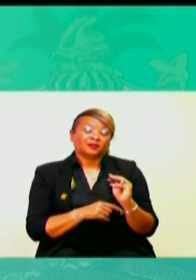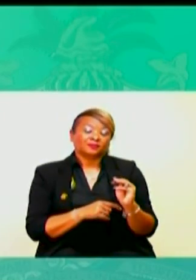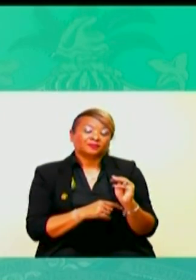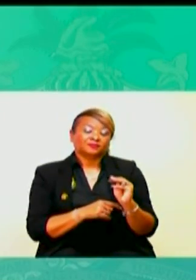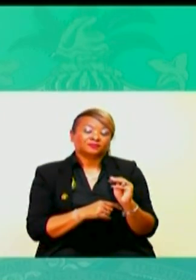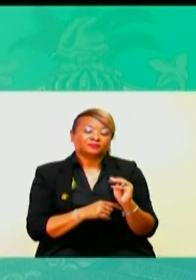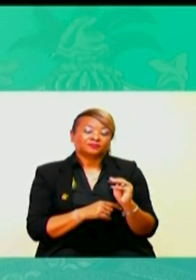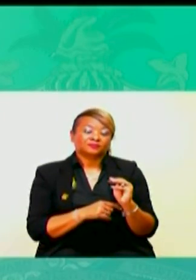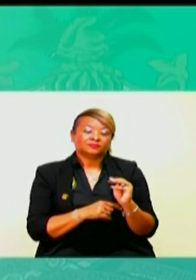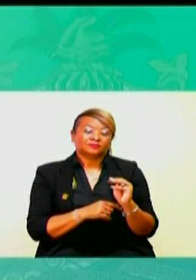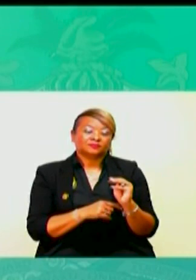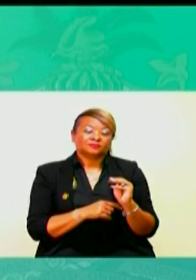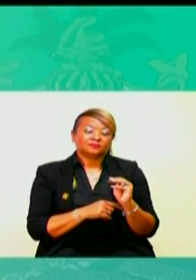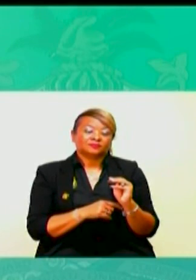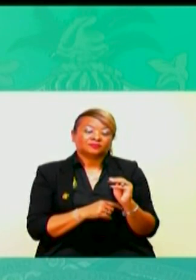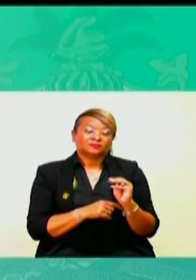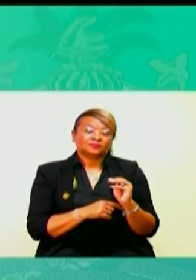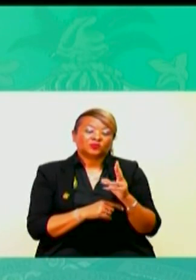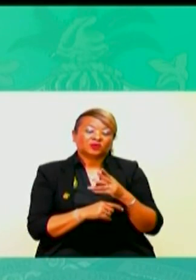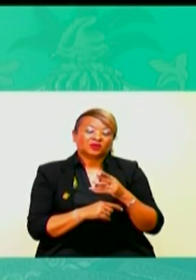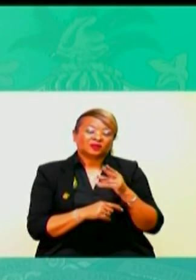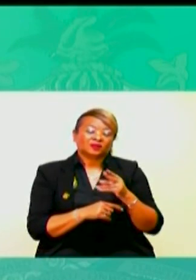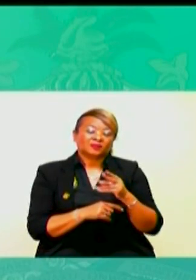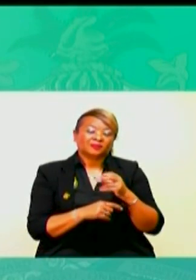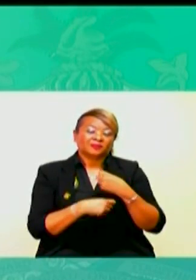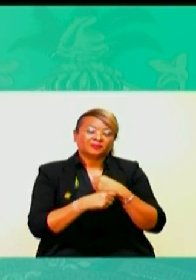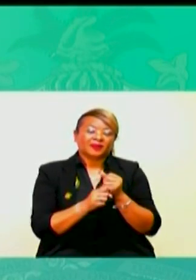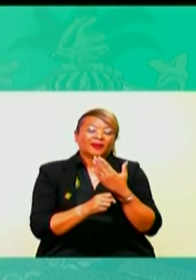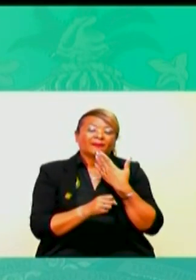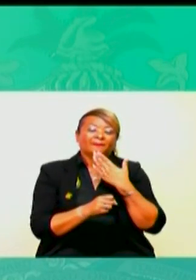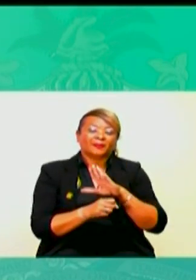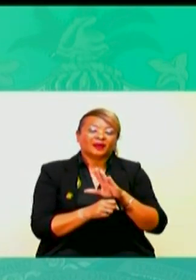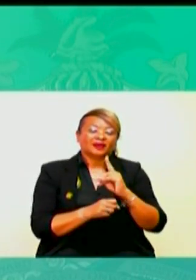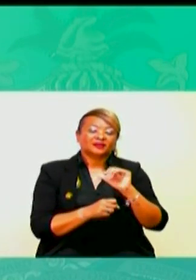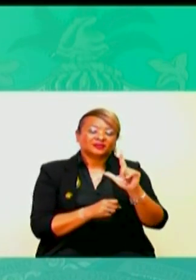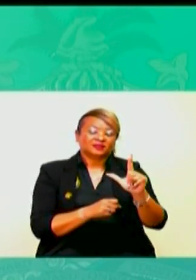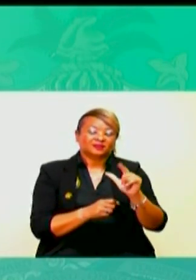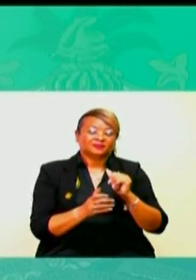only the FNM could have cut such a bad deal.